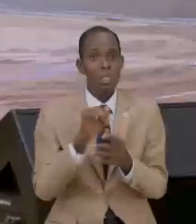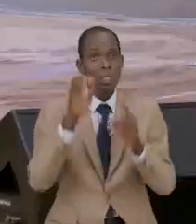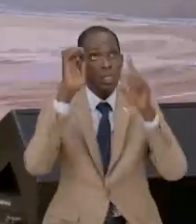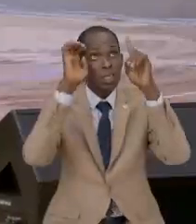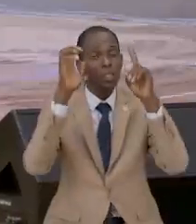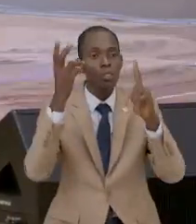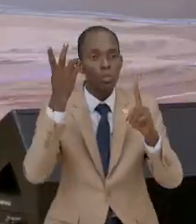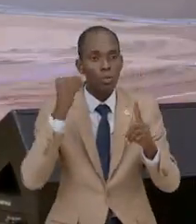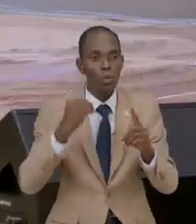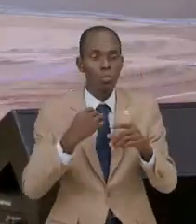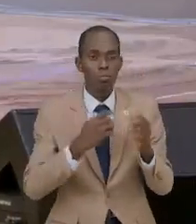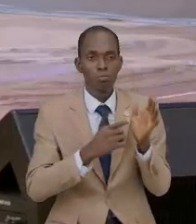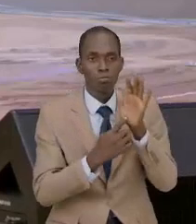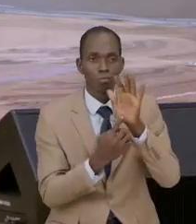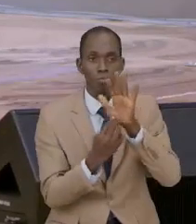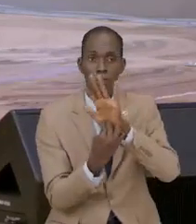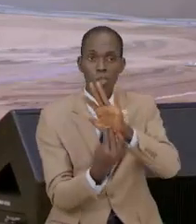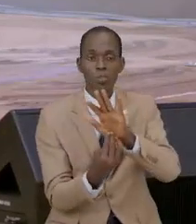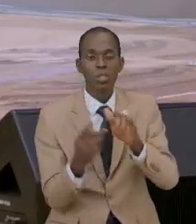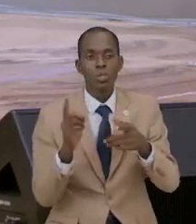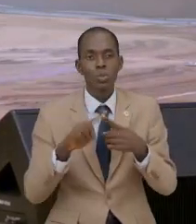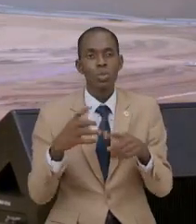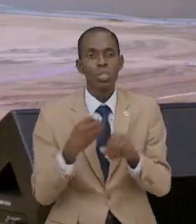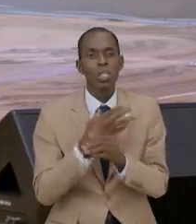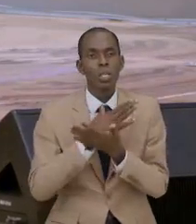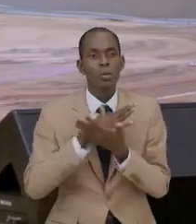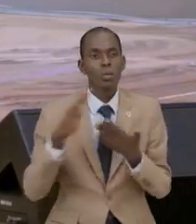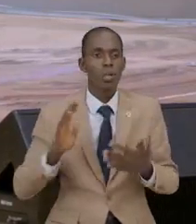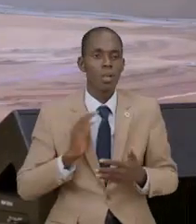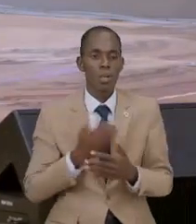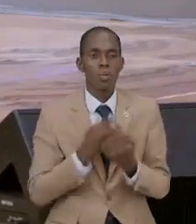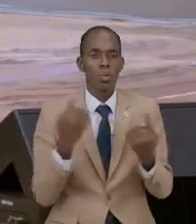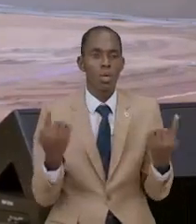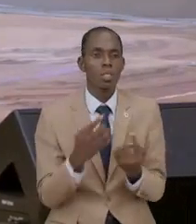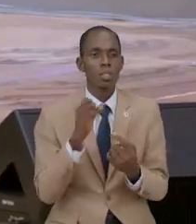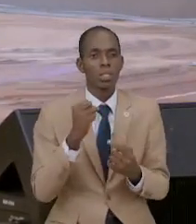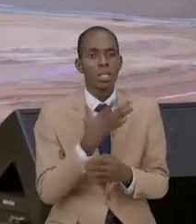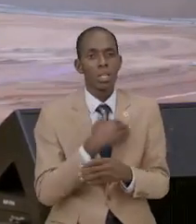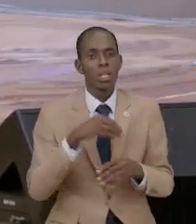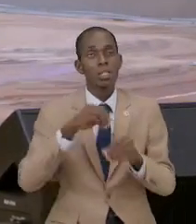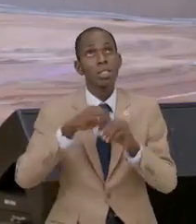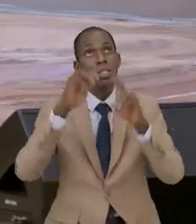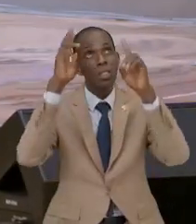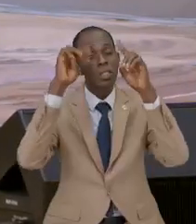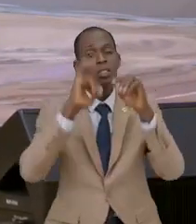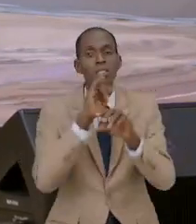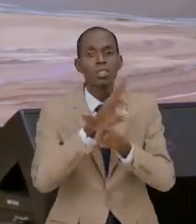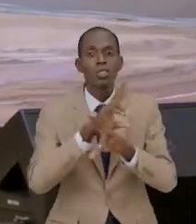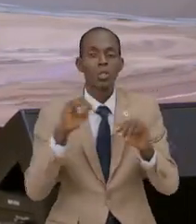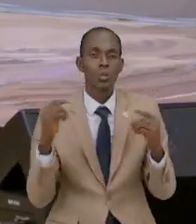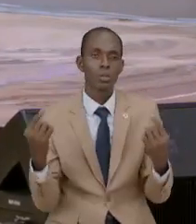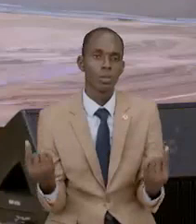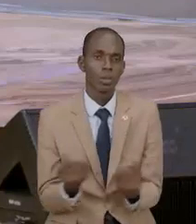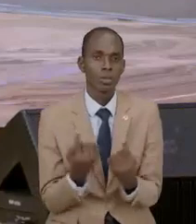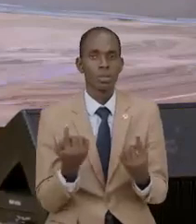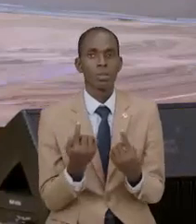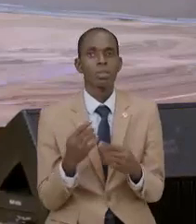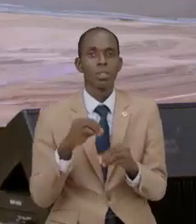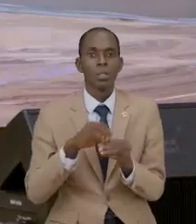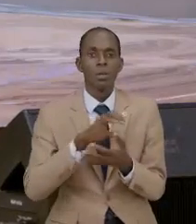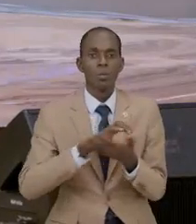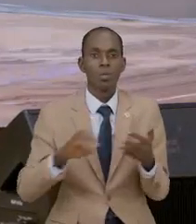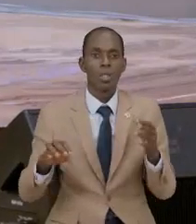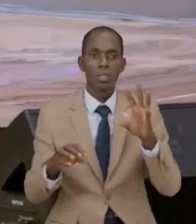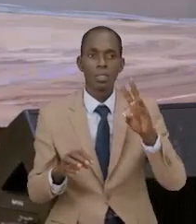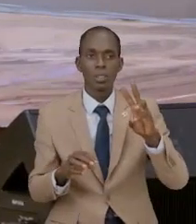was manifested to take away our sins, and in him is no sin. Then in verse